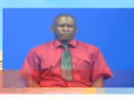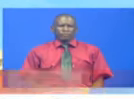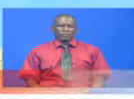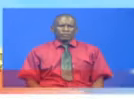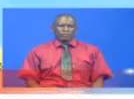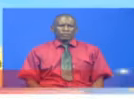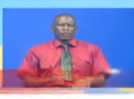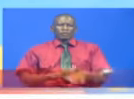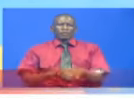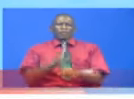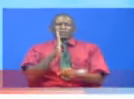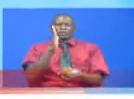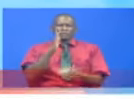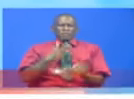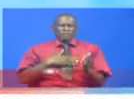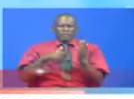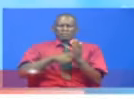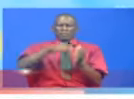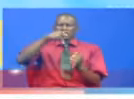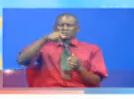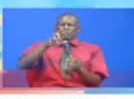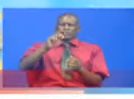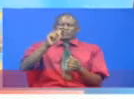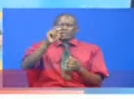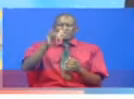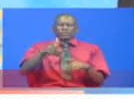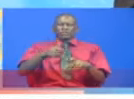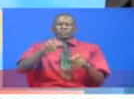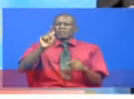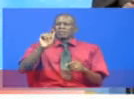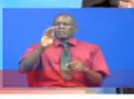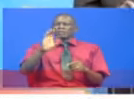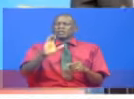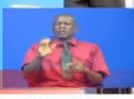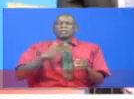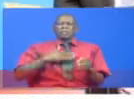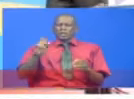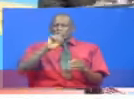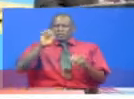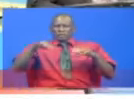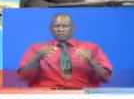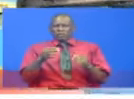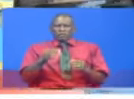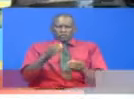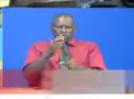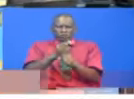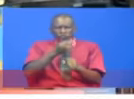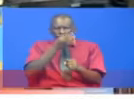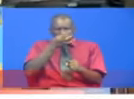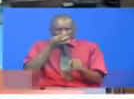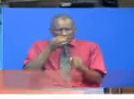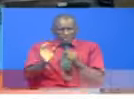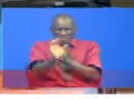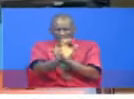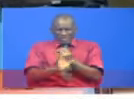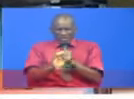Good afternoon. I'm Purity Musea from KBC. My question is in regard to tobacco use in the country.